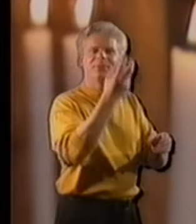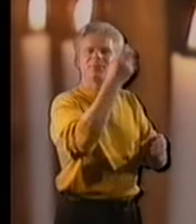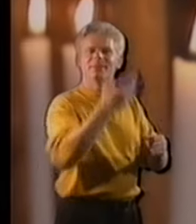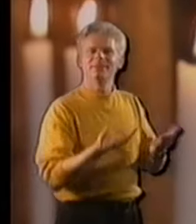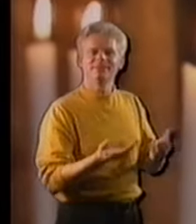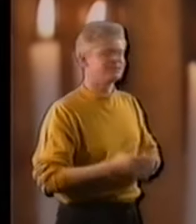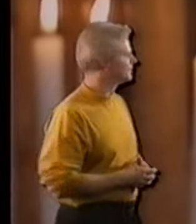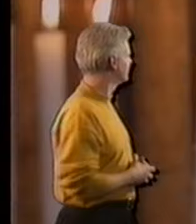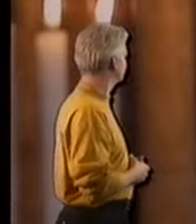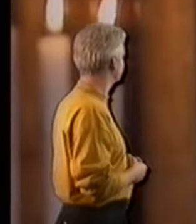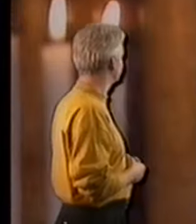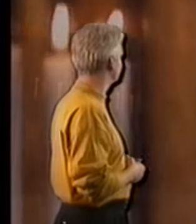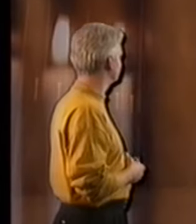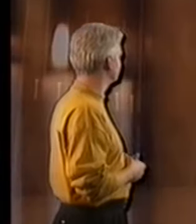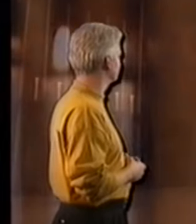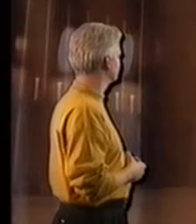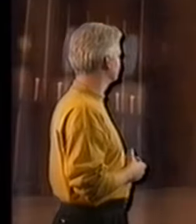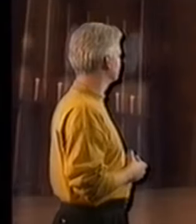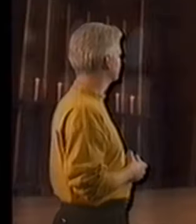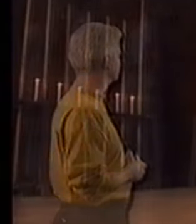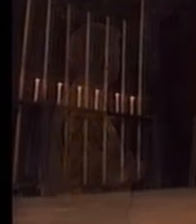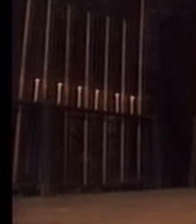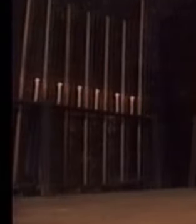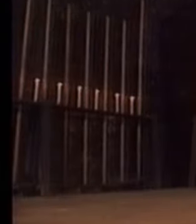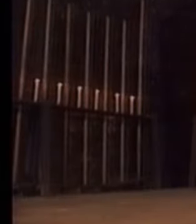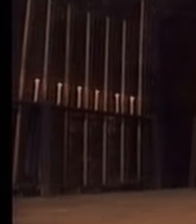or, you know, lighting joss sticks.